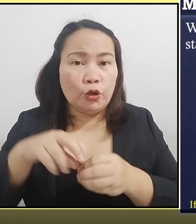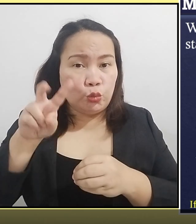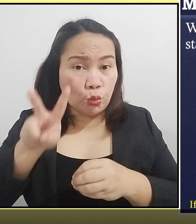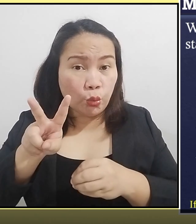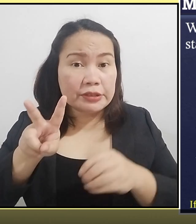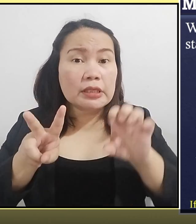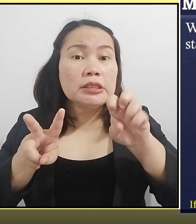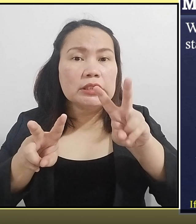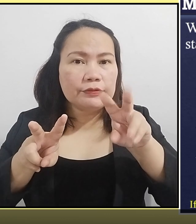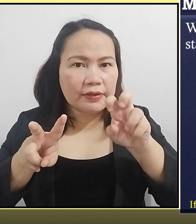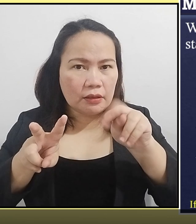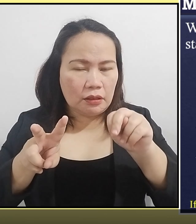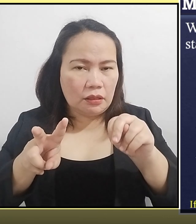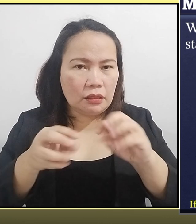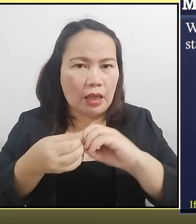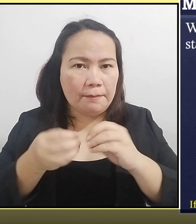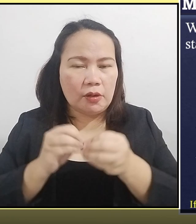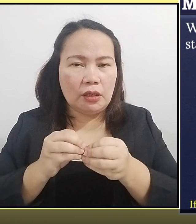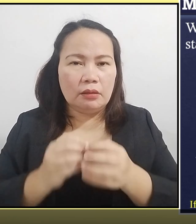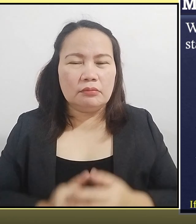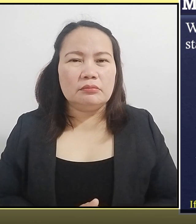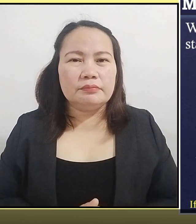Okay? Ano pa ba?